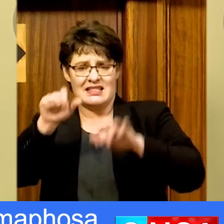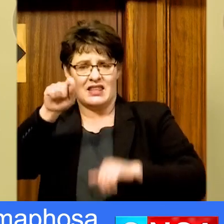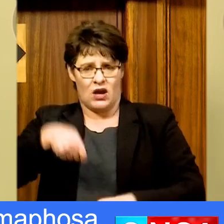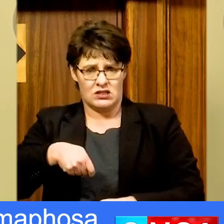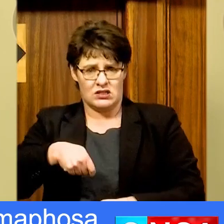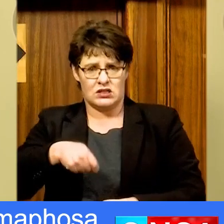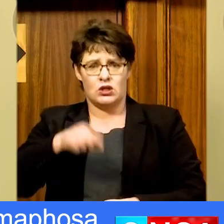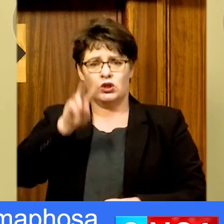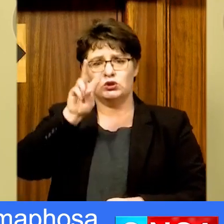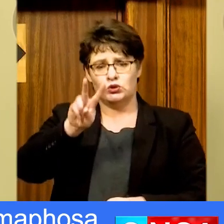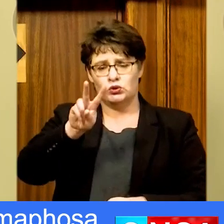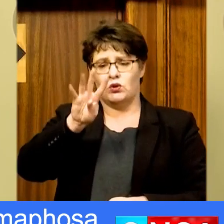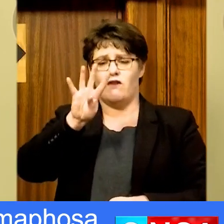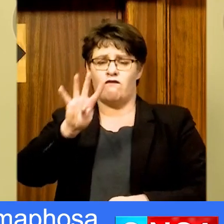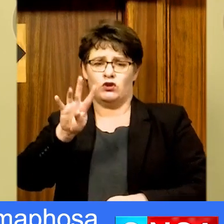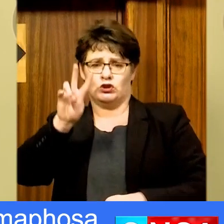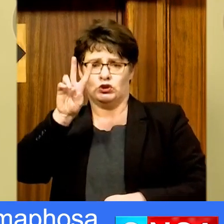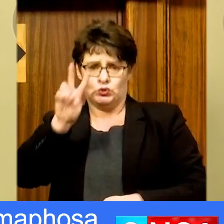242